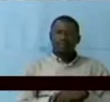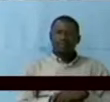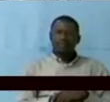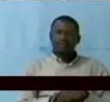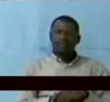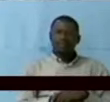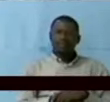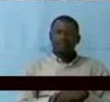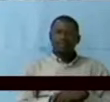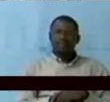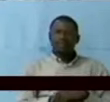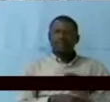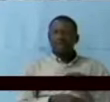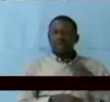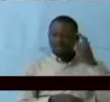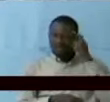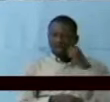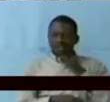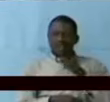a plan